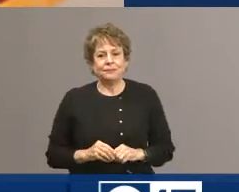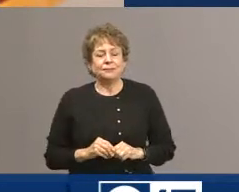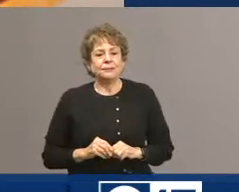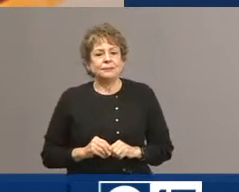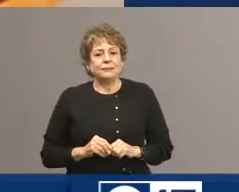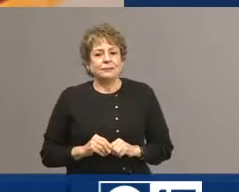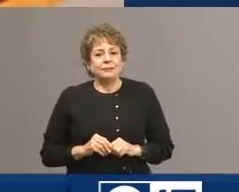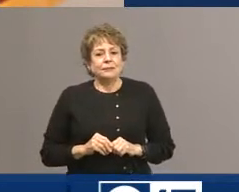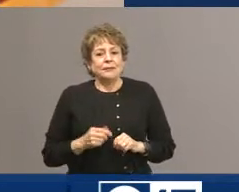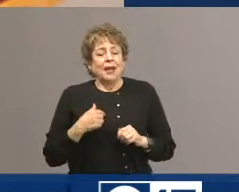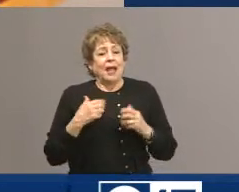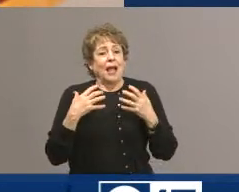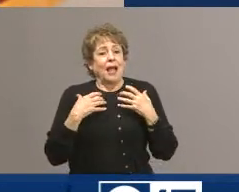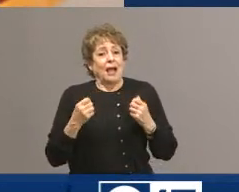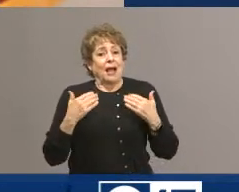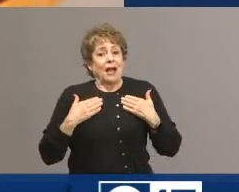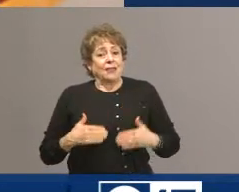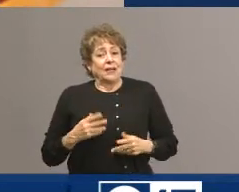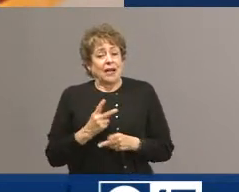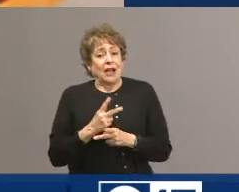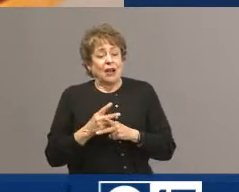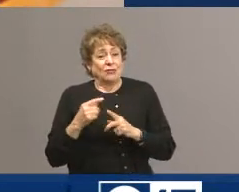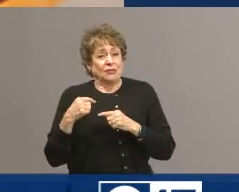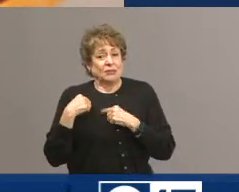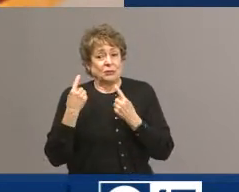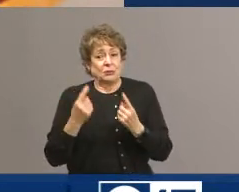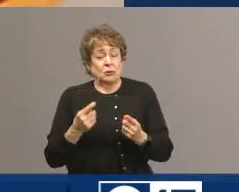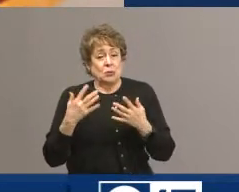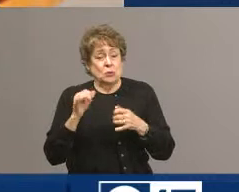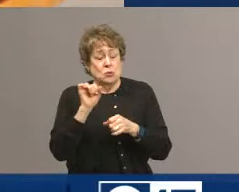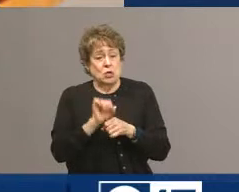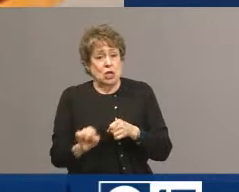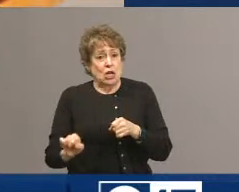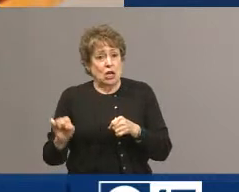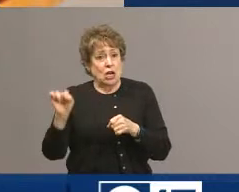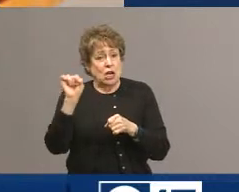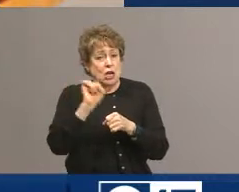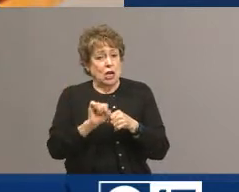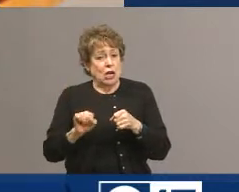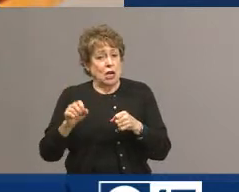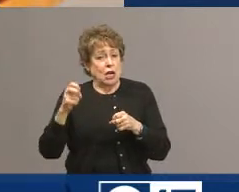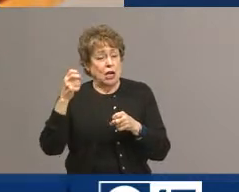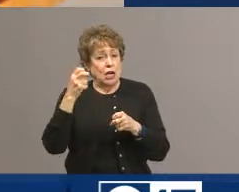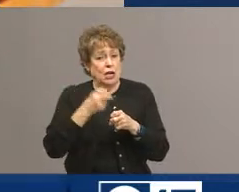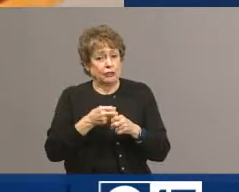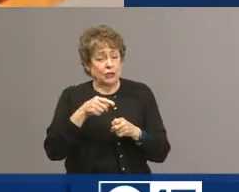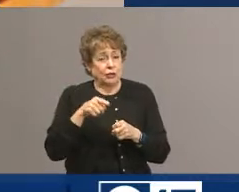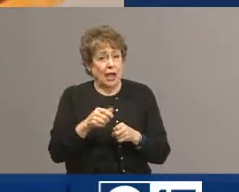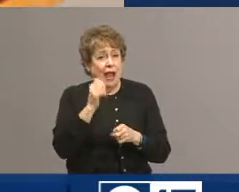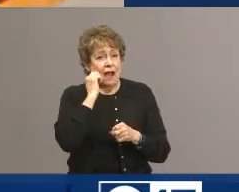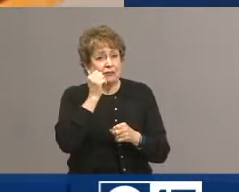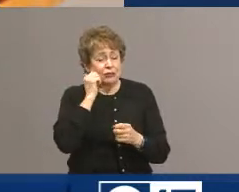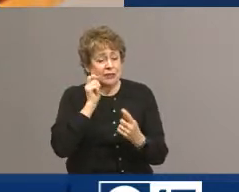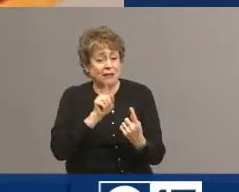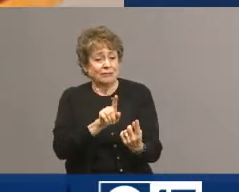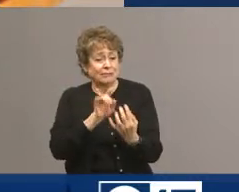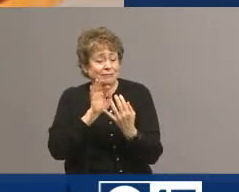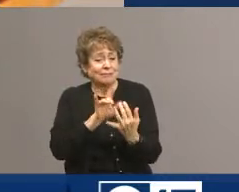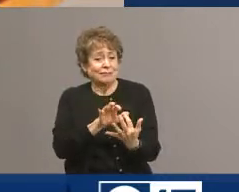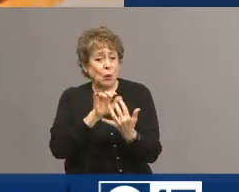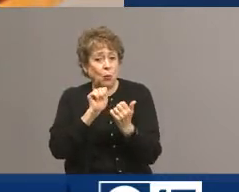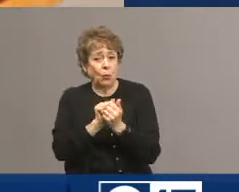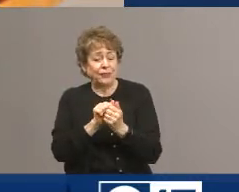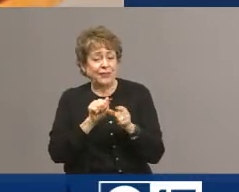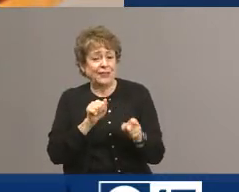long time on the front lines, and we know that everyone is getting tired and there are a lot of patients. We have worked to